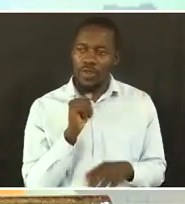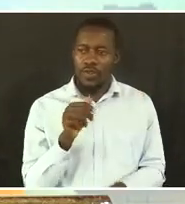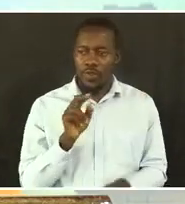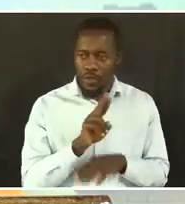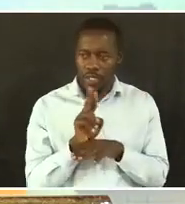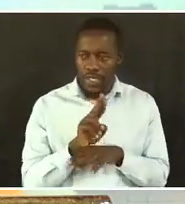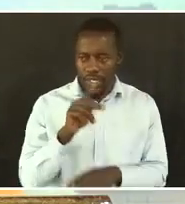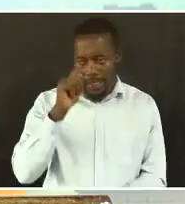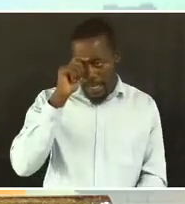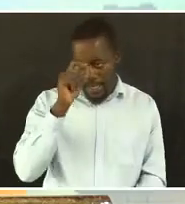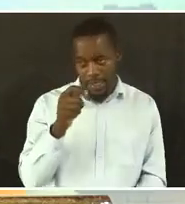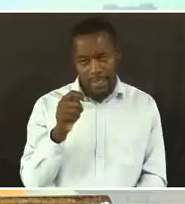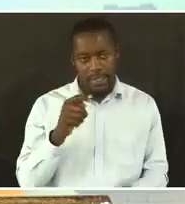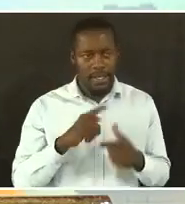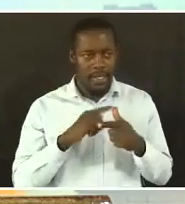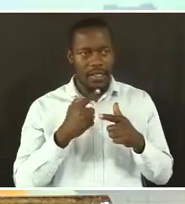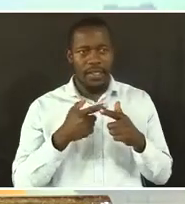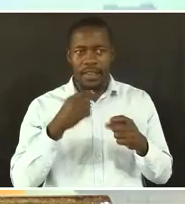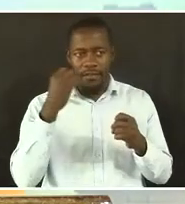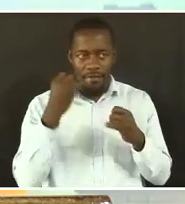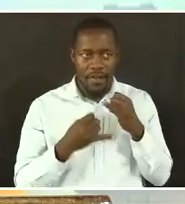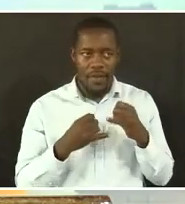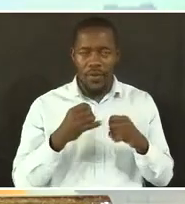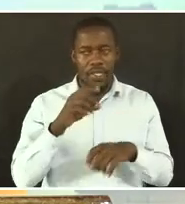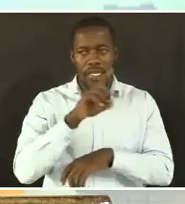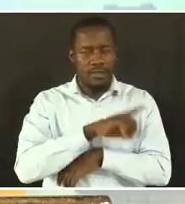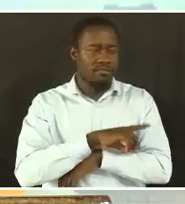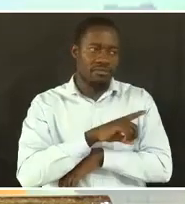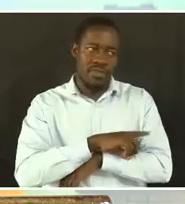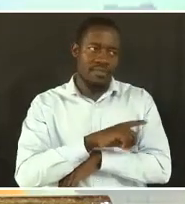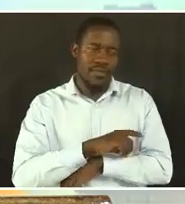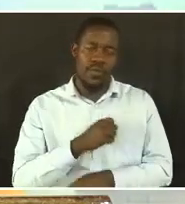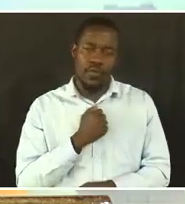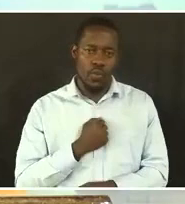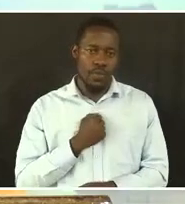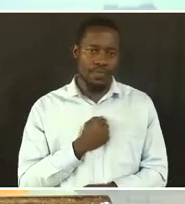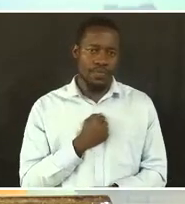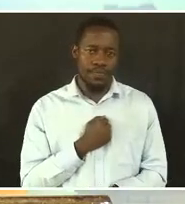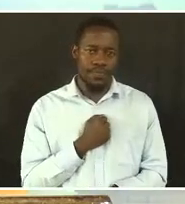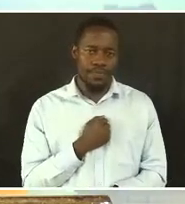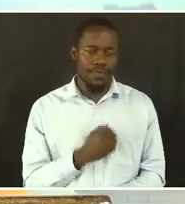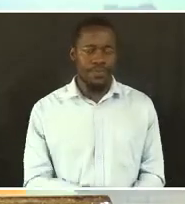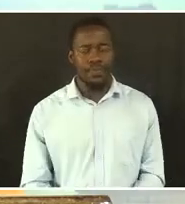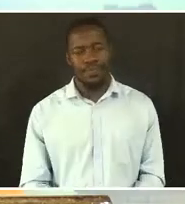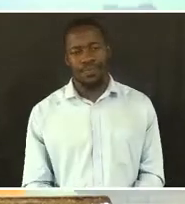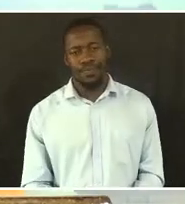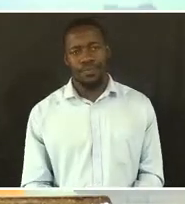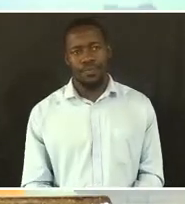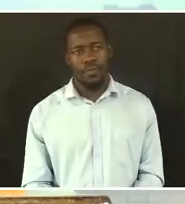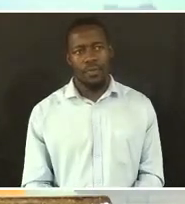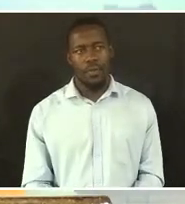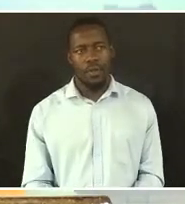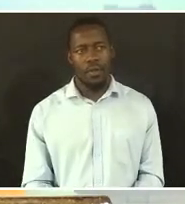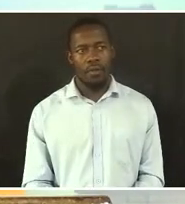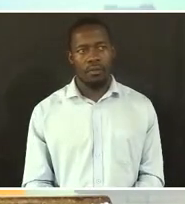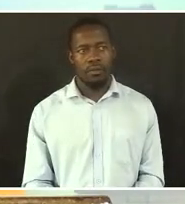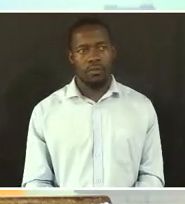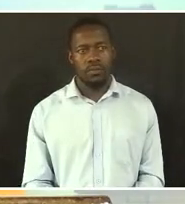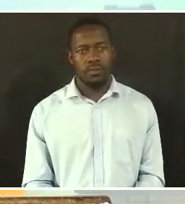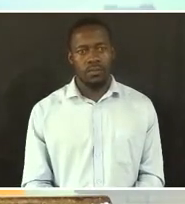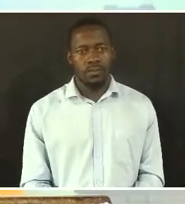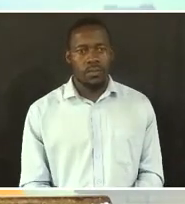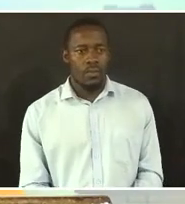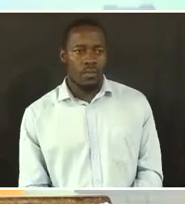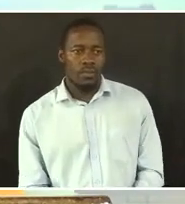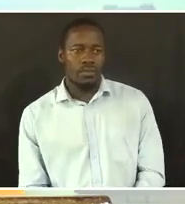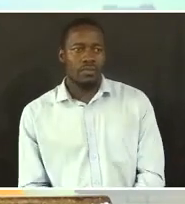days, you will see people who are talented, but they will not use their talent for God at all. They will be afraid to use